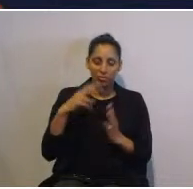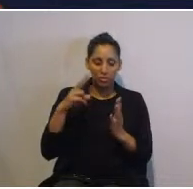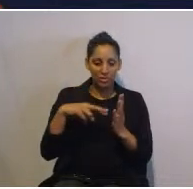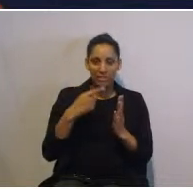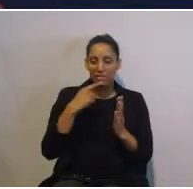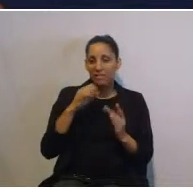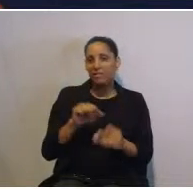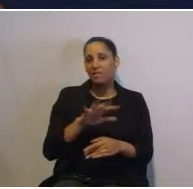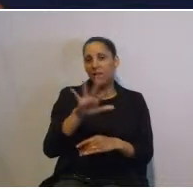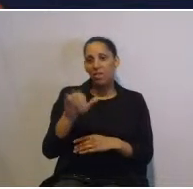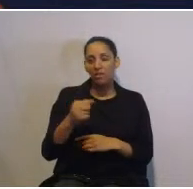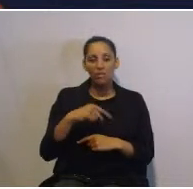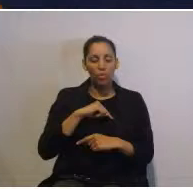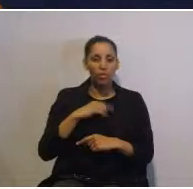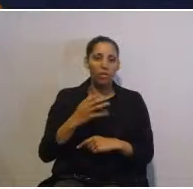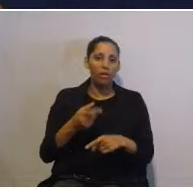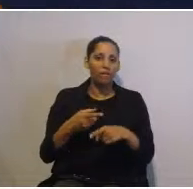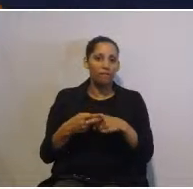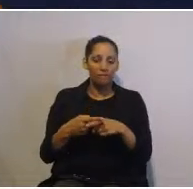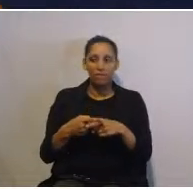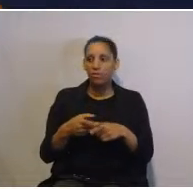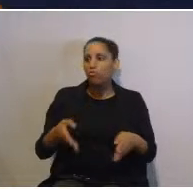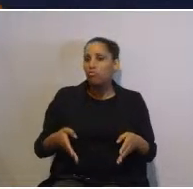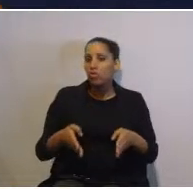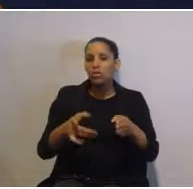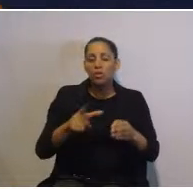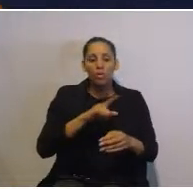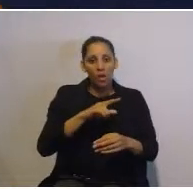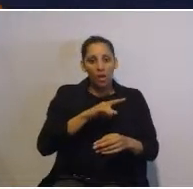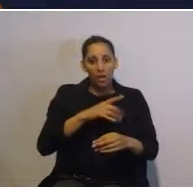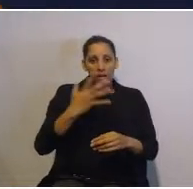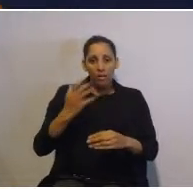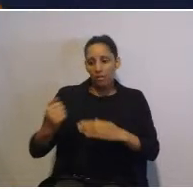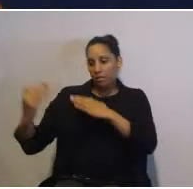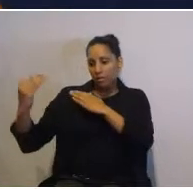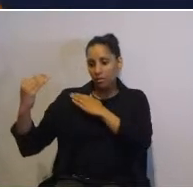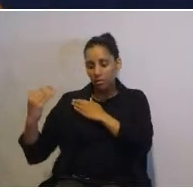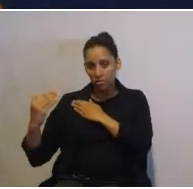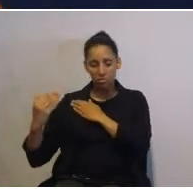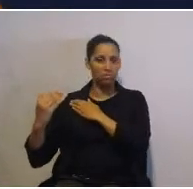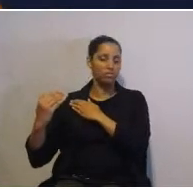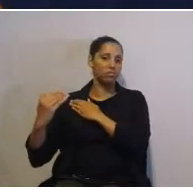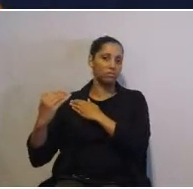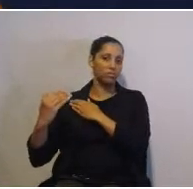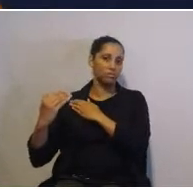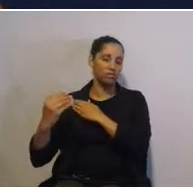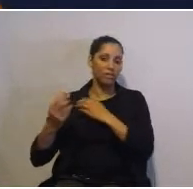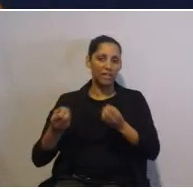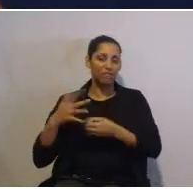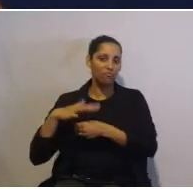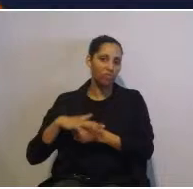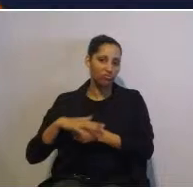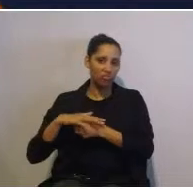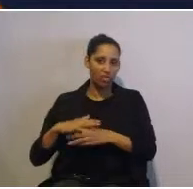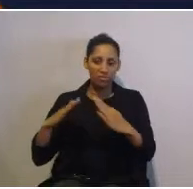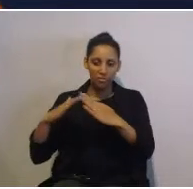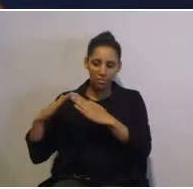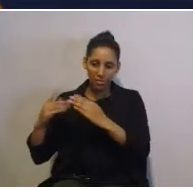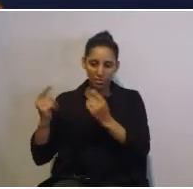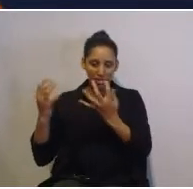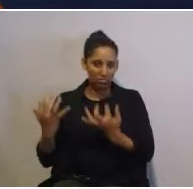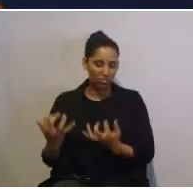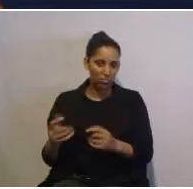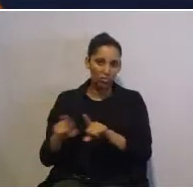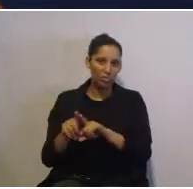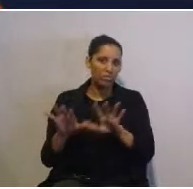is at a crossroads with rising electricity burdening consumers. It has placed pressure on households' budgets where people